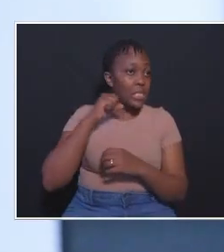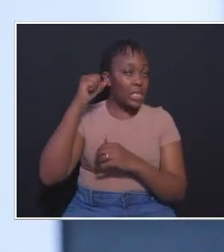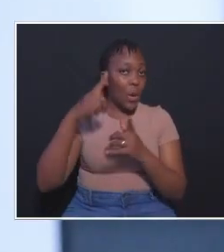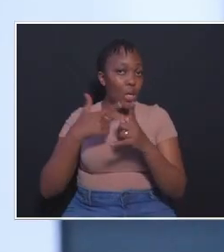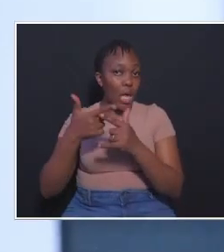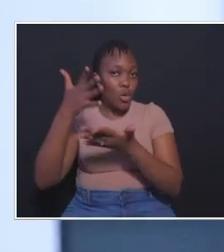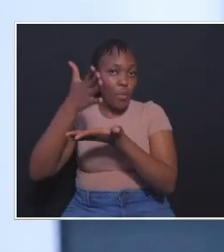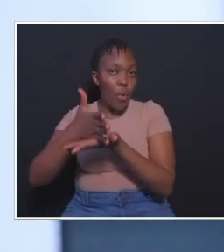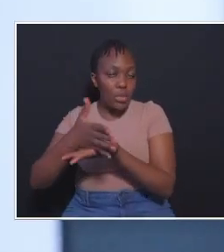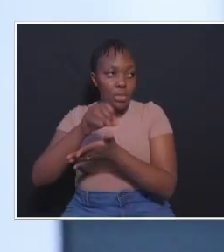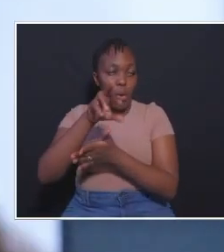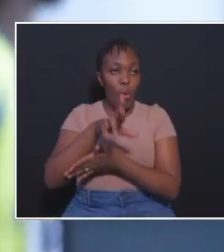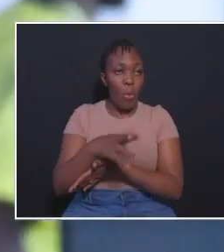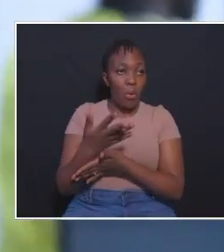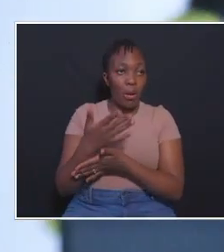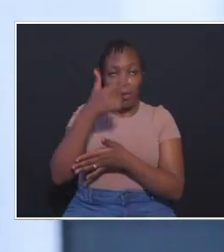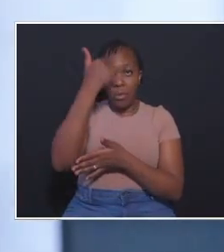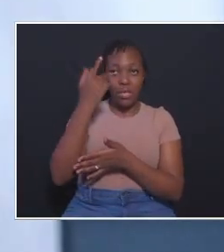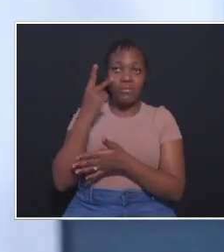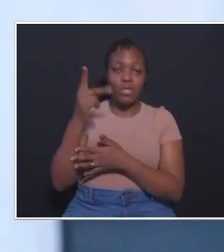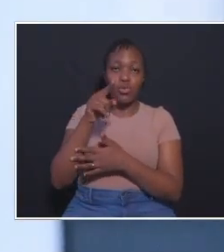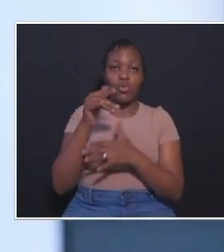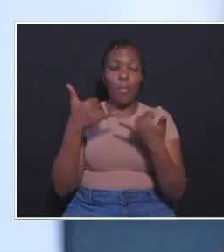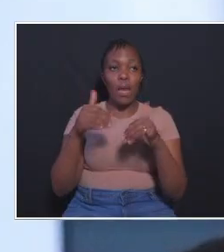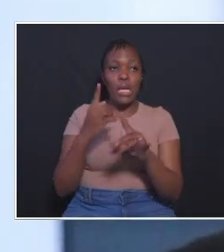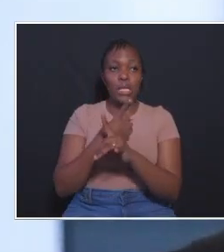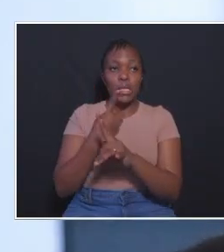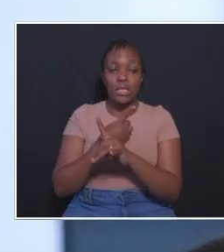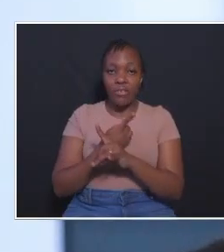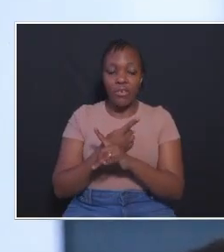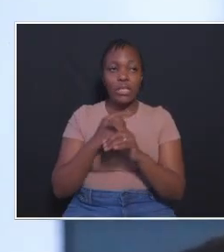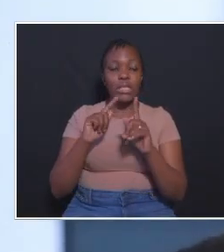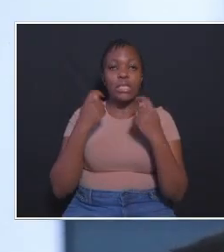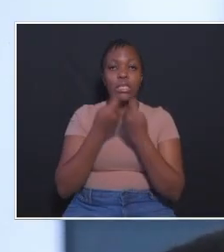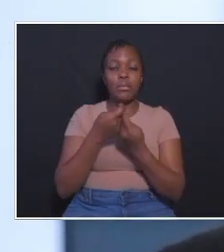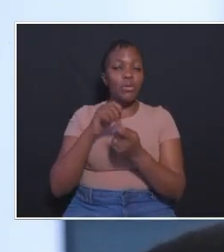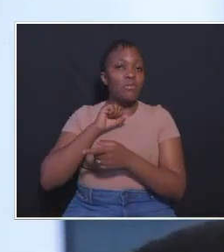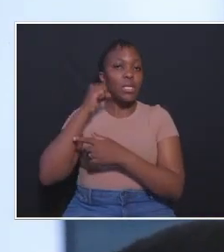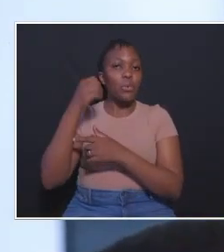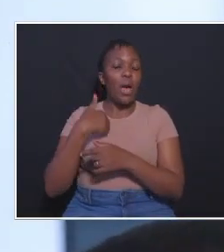we've seen you playing different parts of sound, the Foley, the background music,